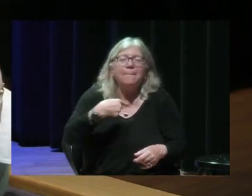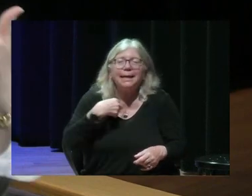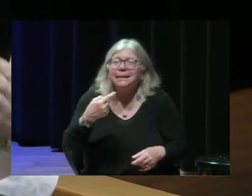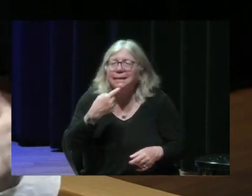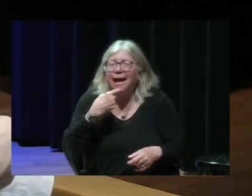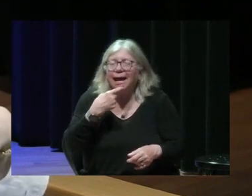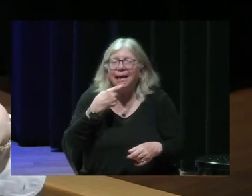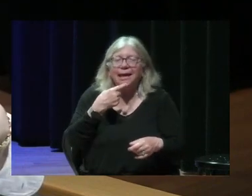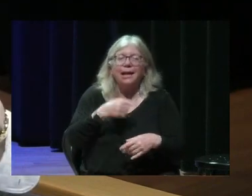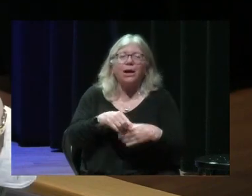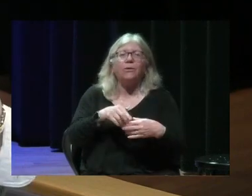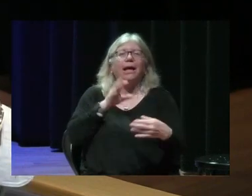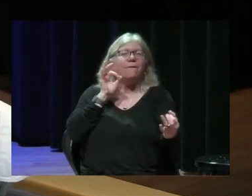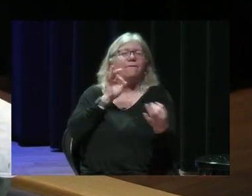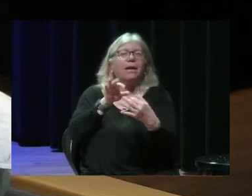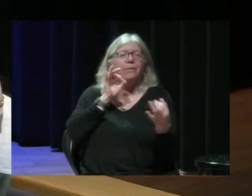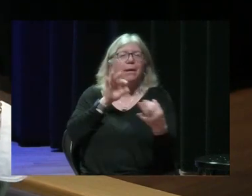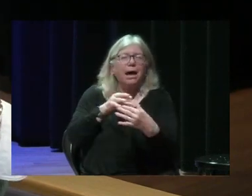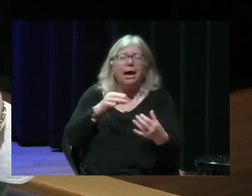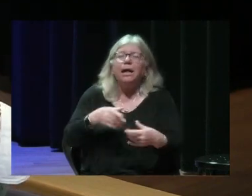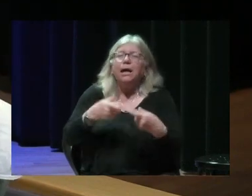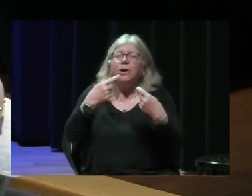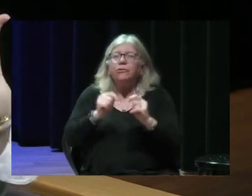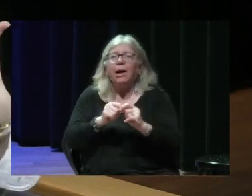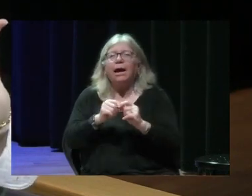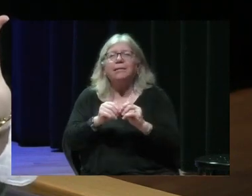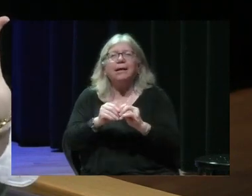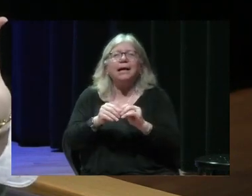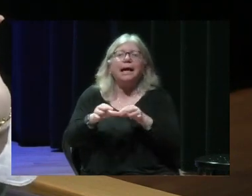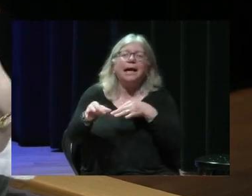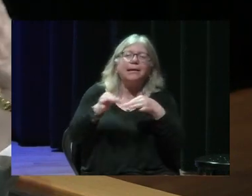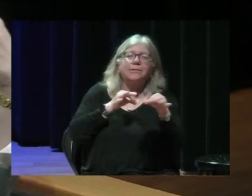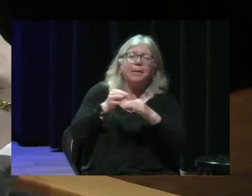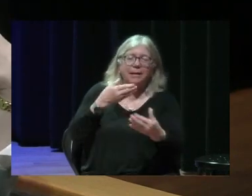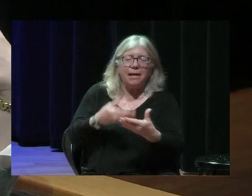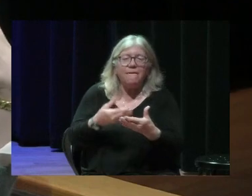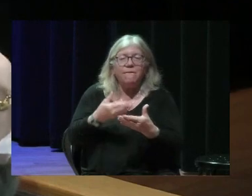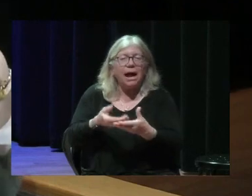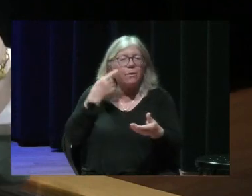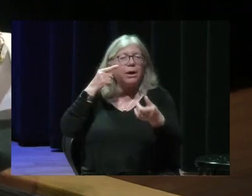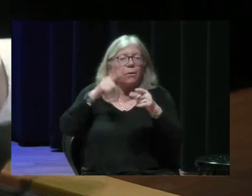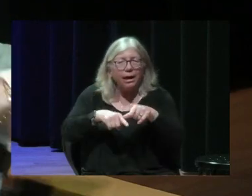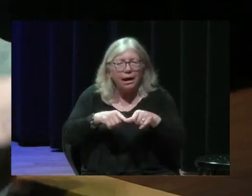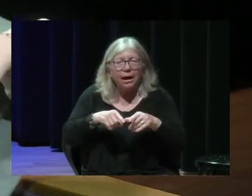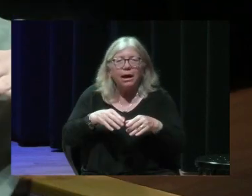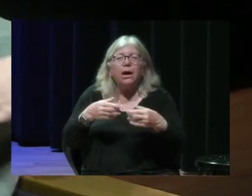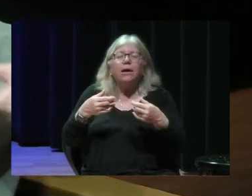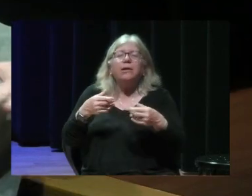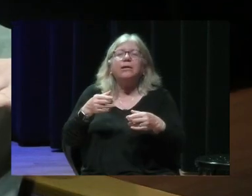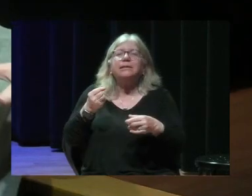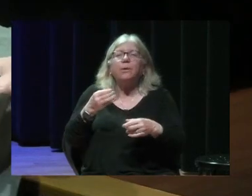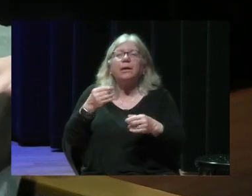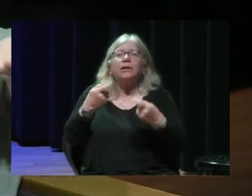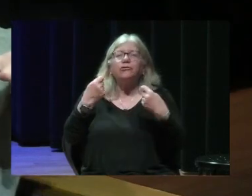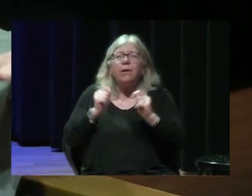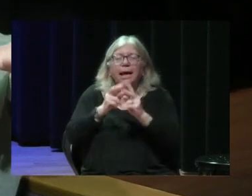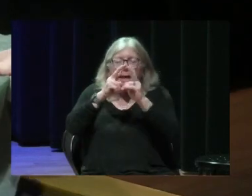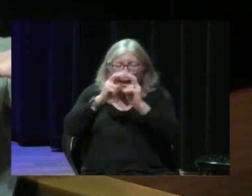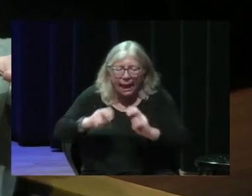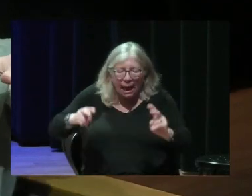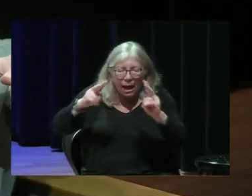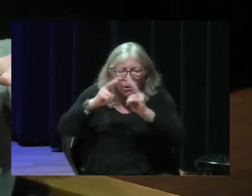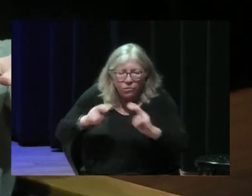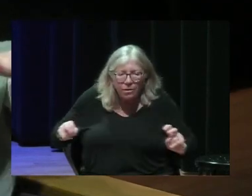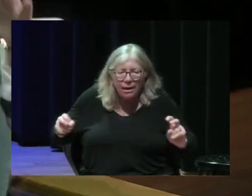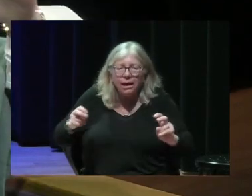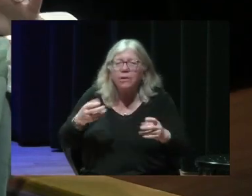repeat back to each other, like let's try to rearticulate this fact we can't agree on so that we can try to get underneath what we're trying